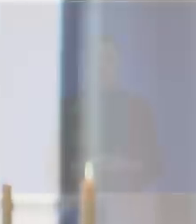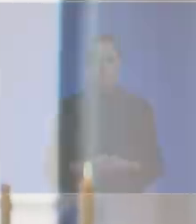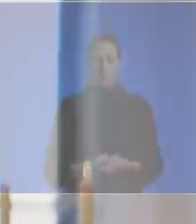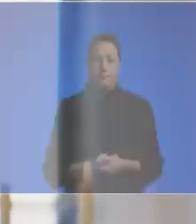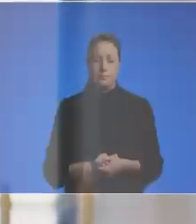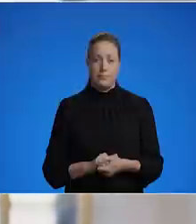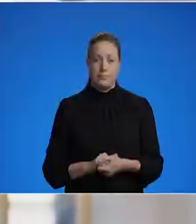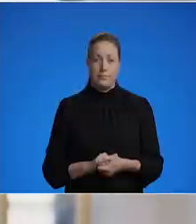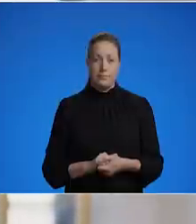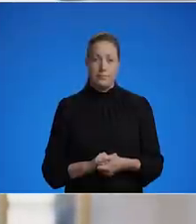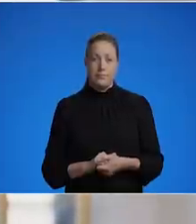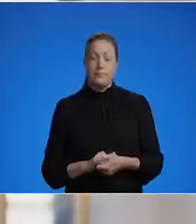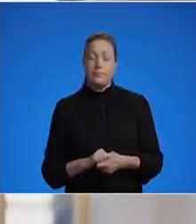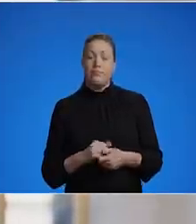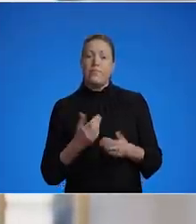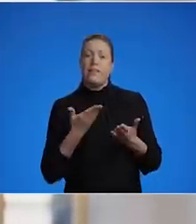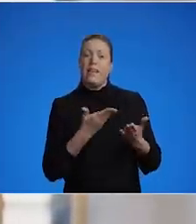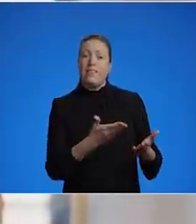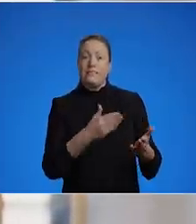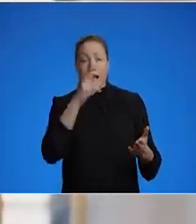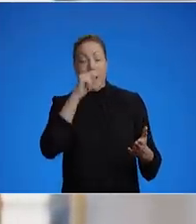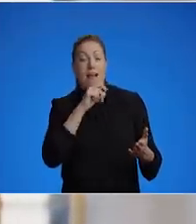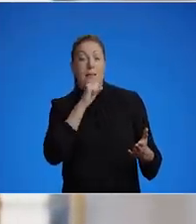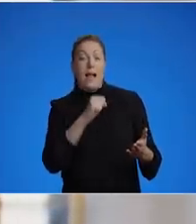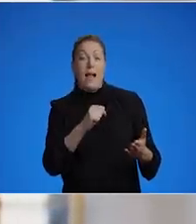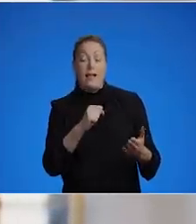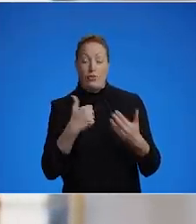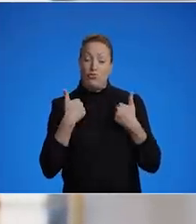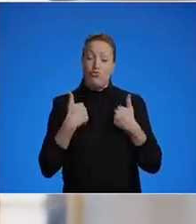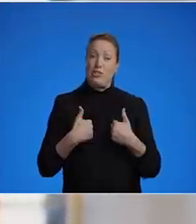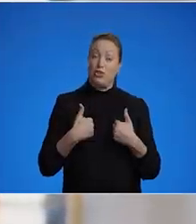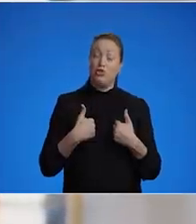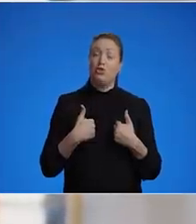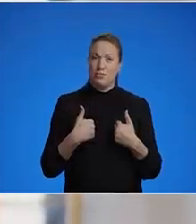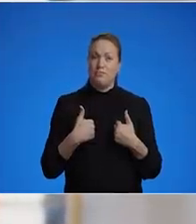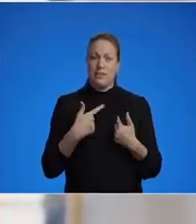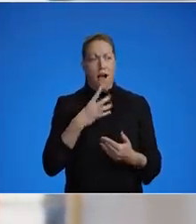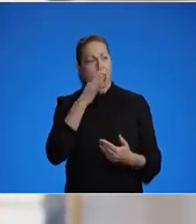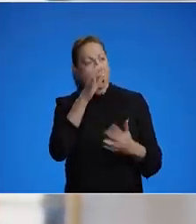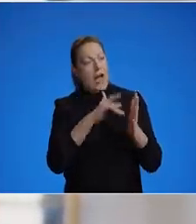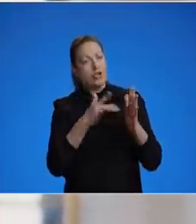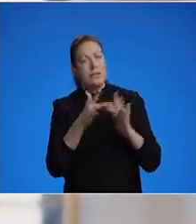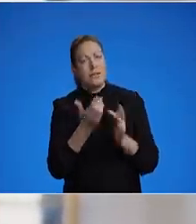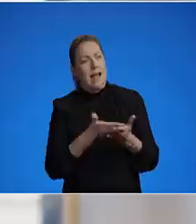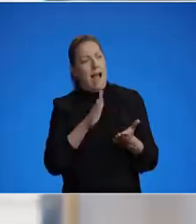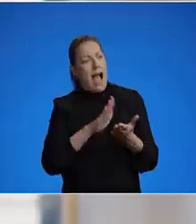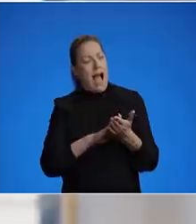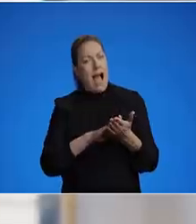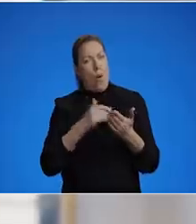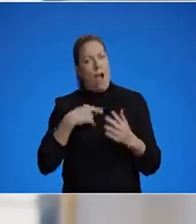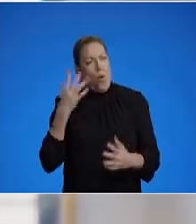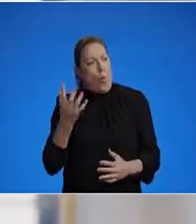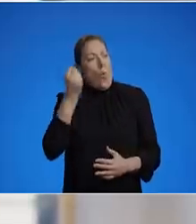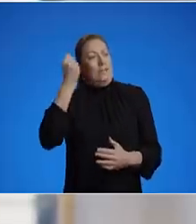This question that the man, Often known as the rich young man, Asks of Christ, What must I do to enter eternal